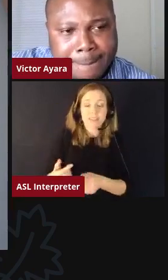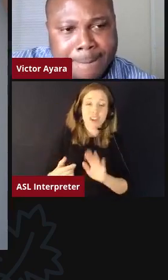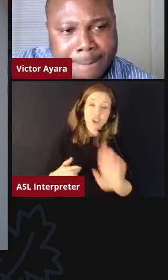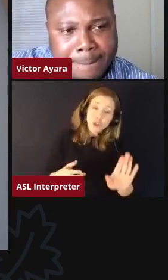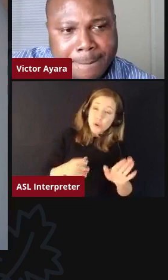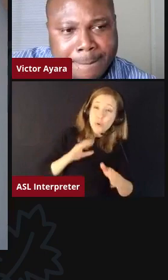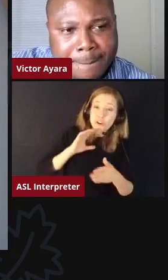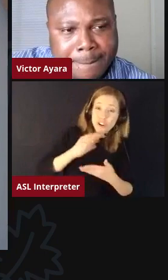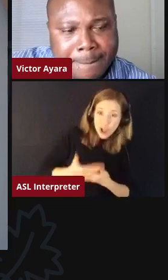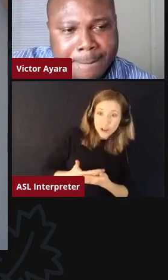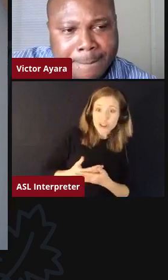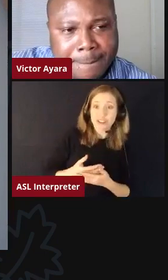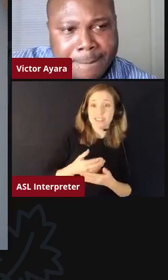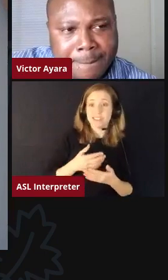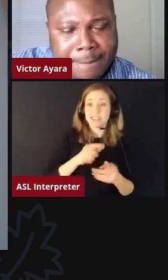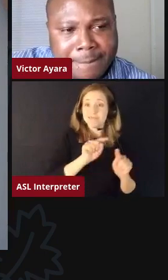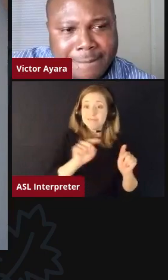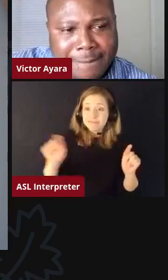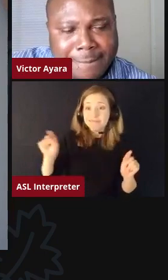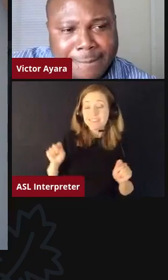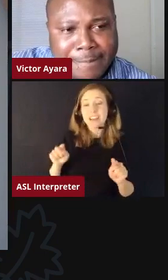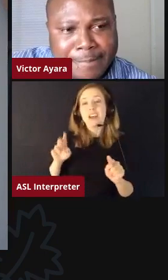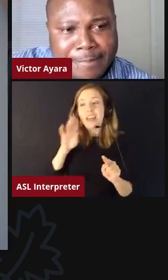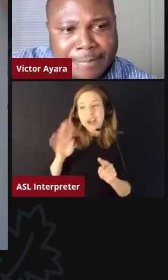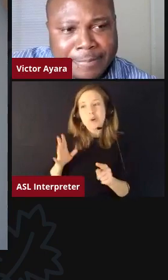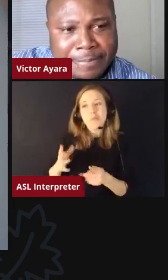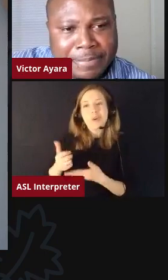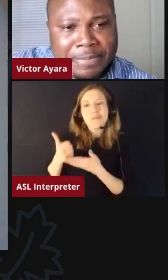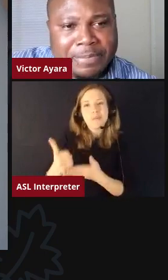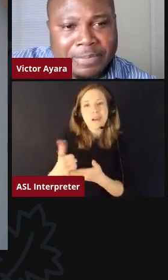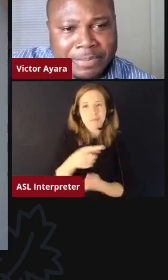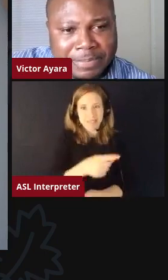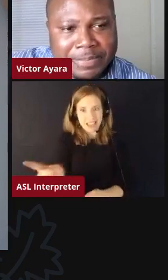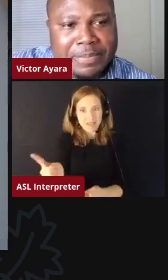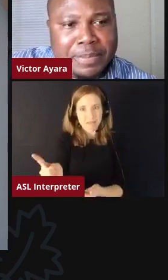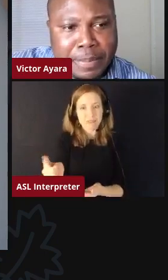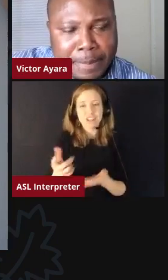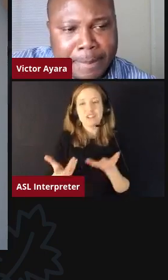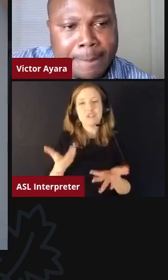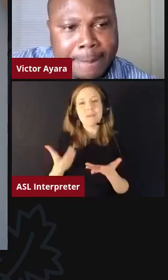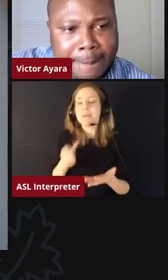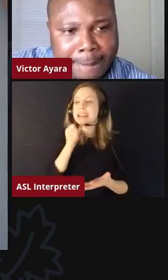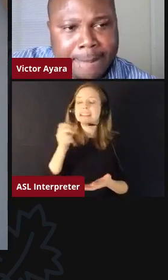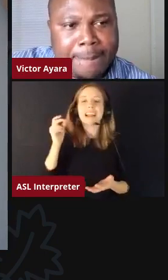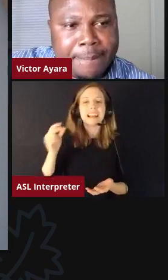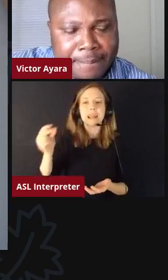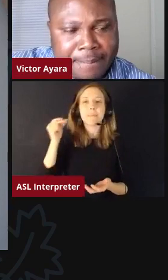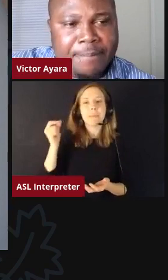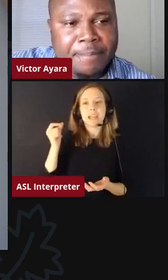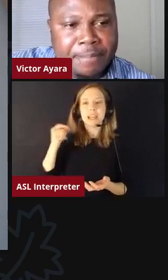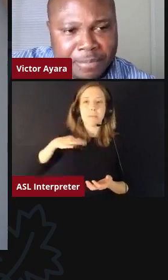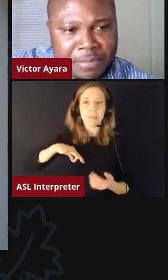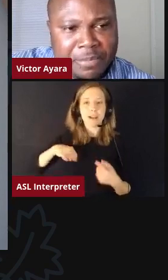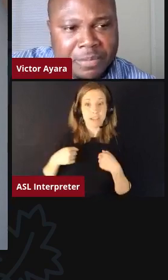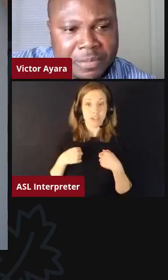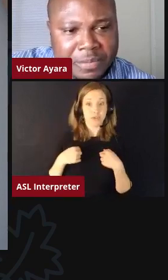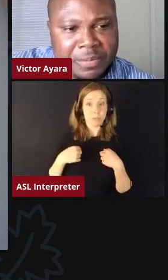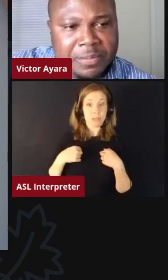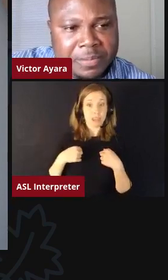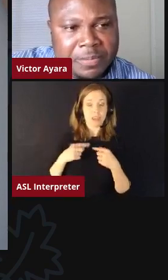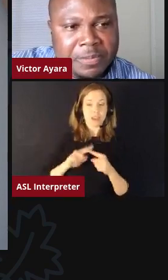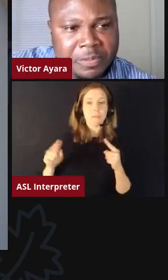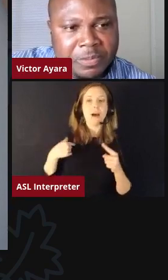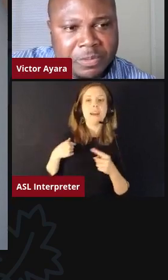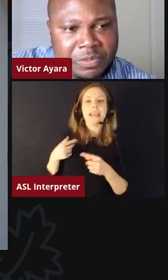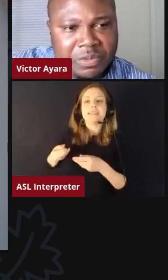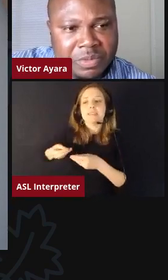about necessarily that there may not be an immediate payout to you, but the payout becomes to your family down the line. And that's really what I